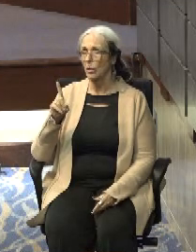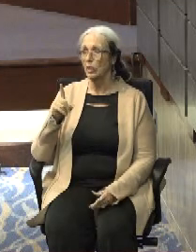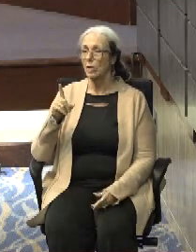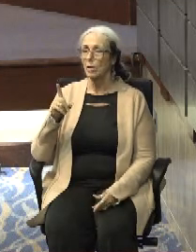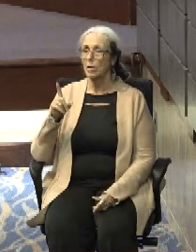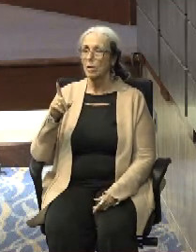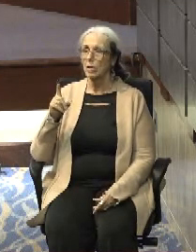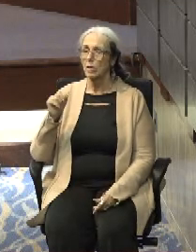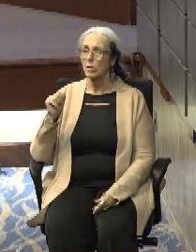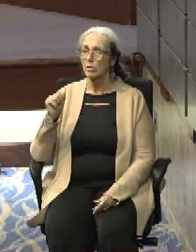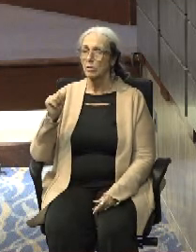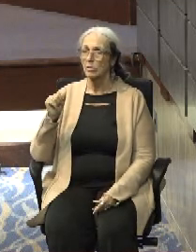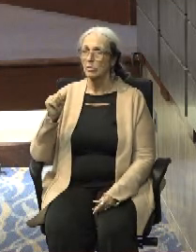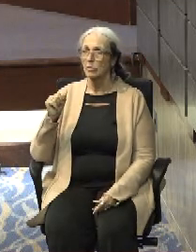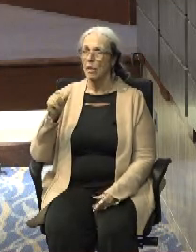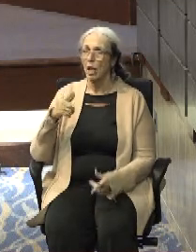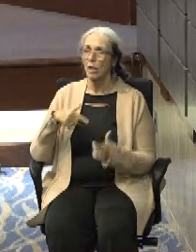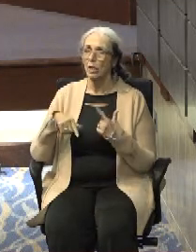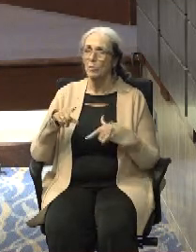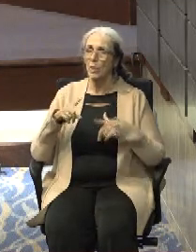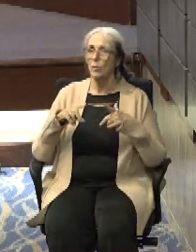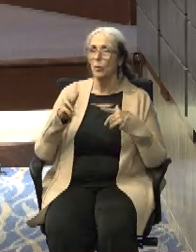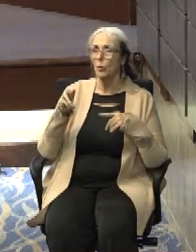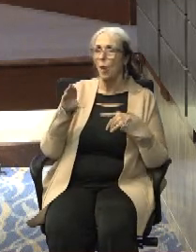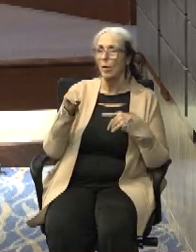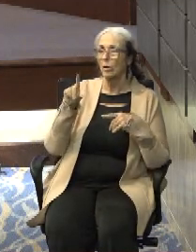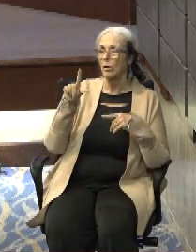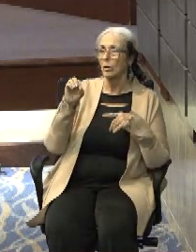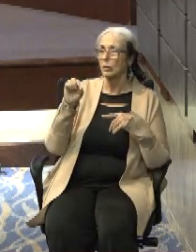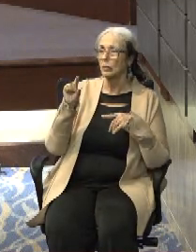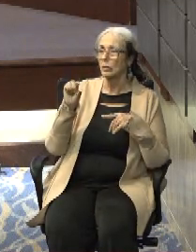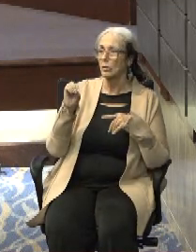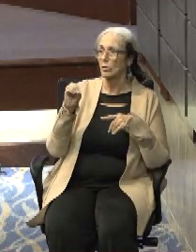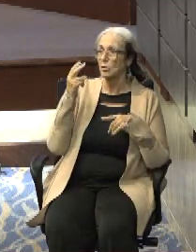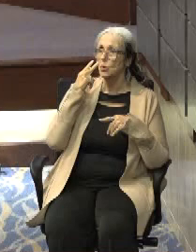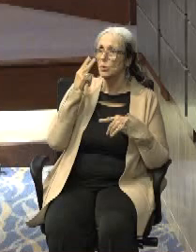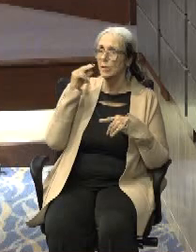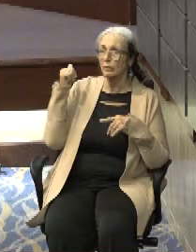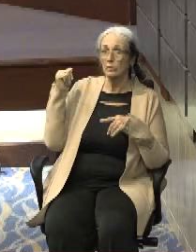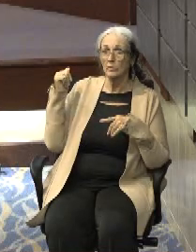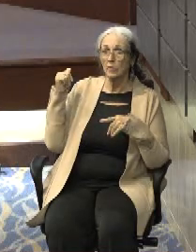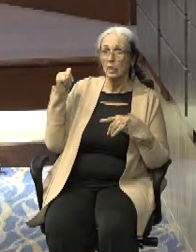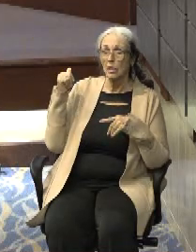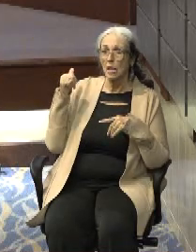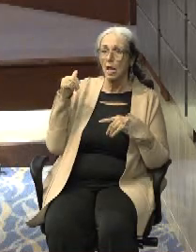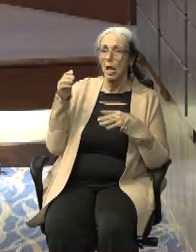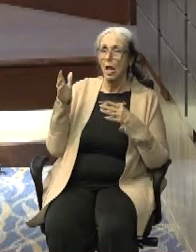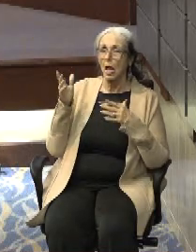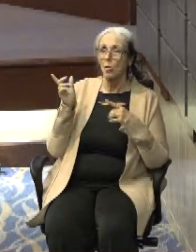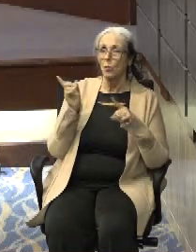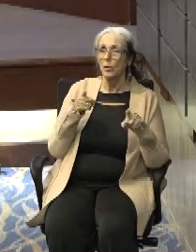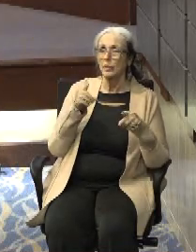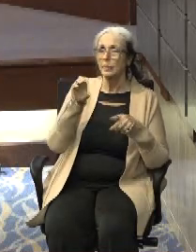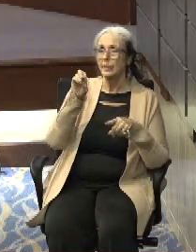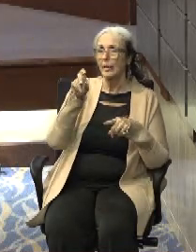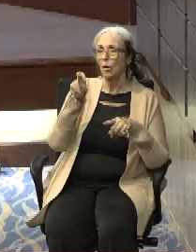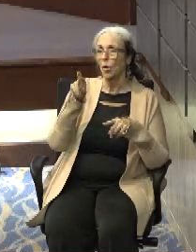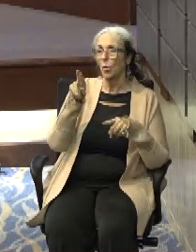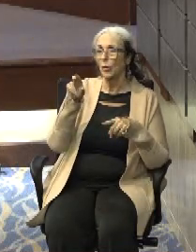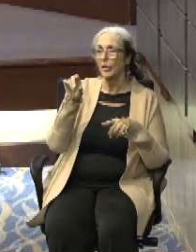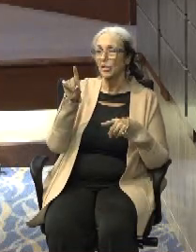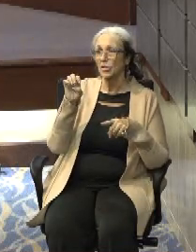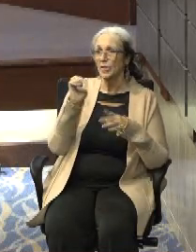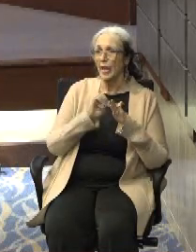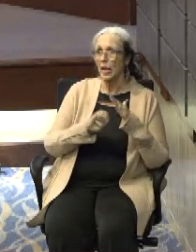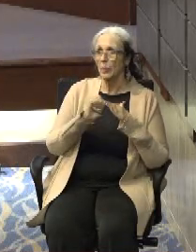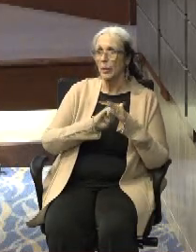with the Waco logo that you see right here in front of you. I was going to City Ridge Elementary, and